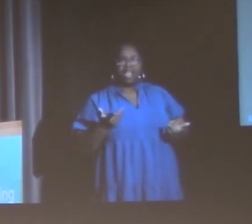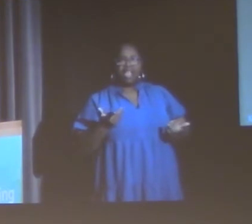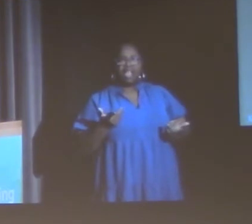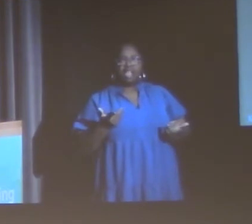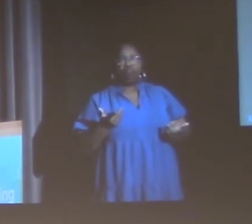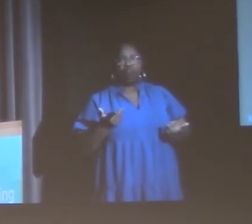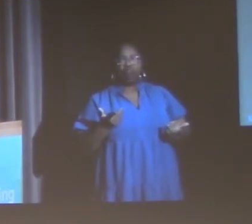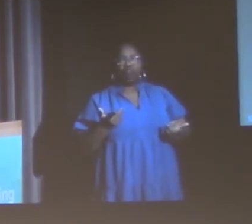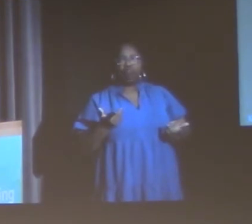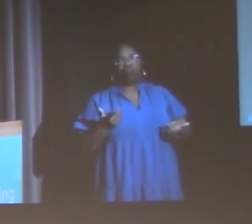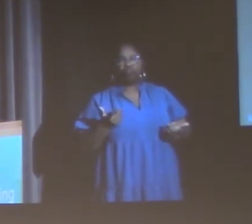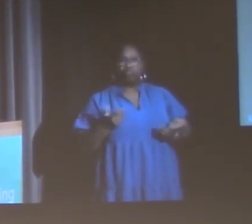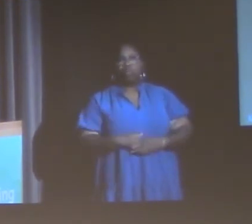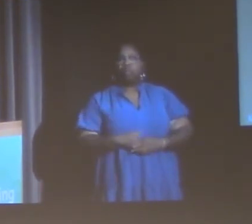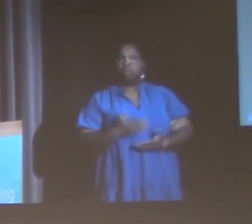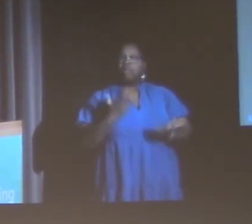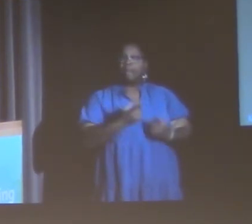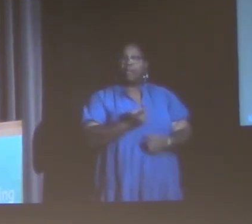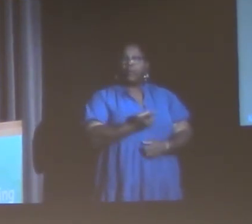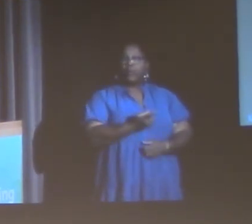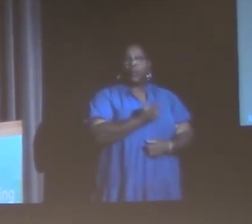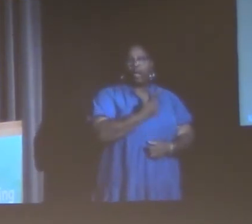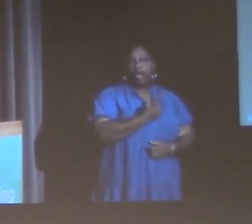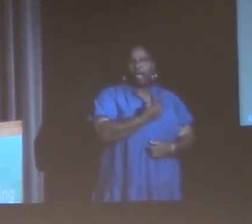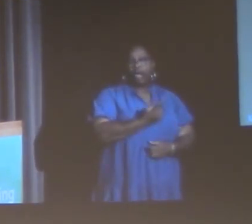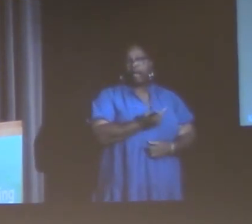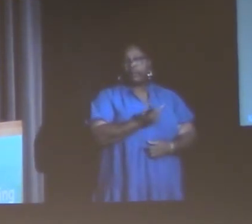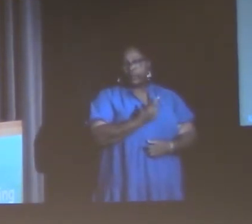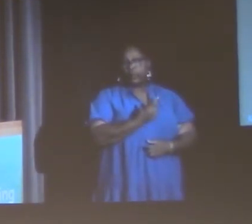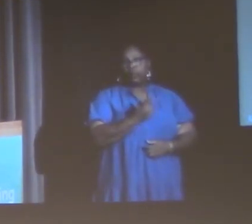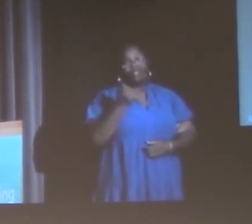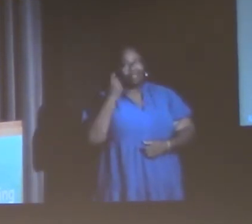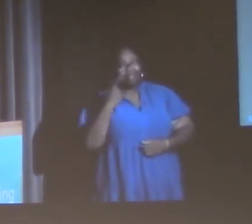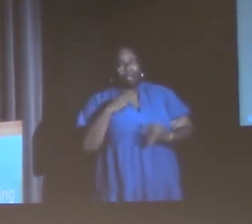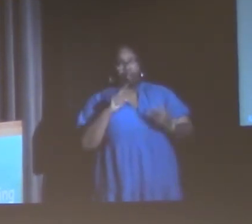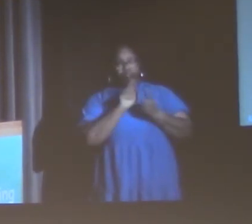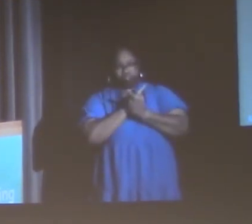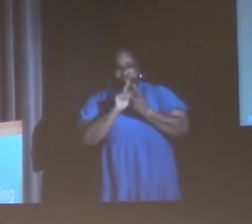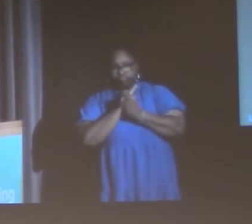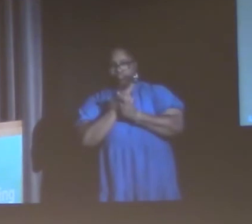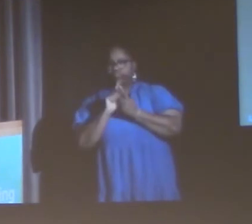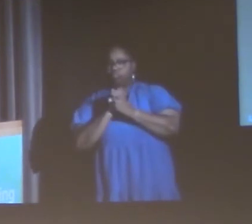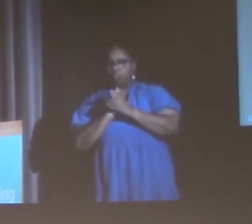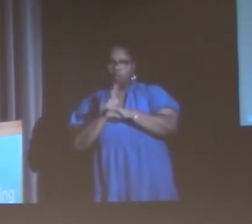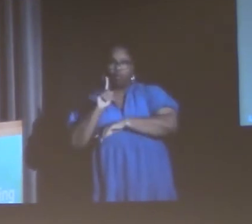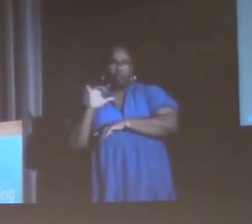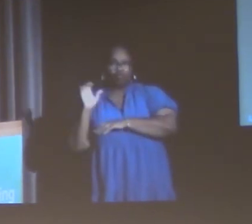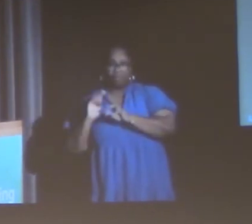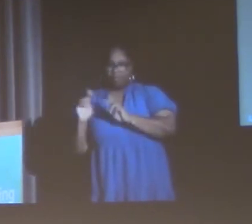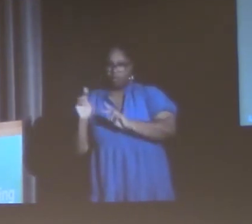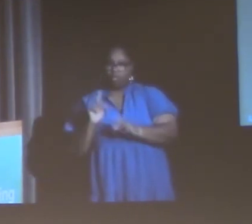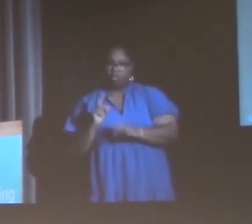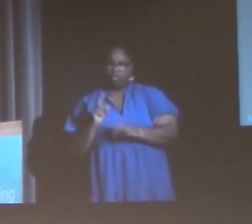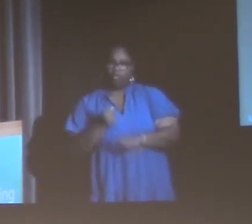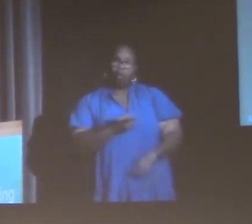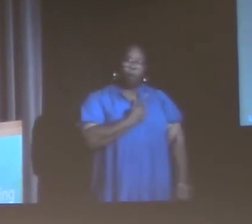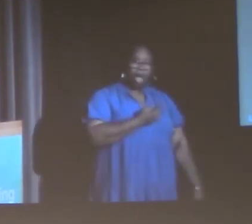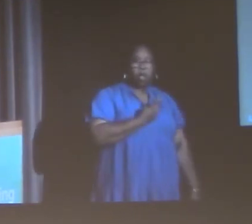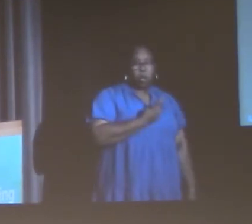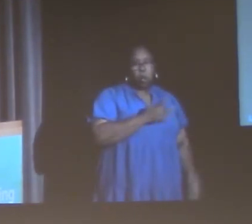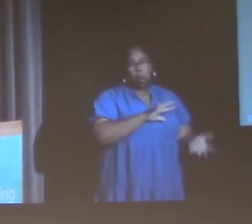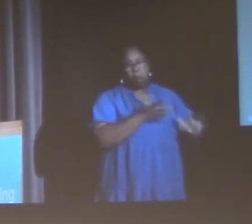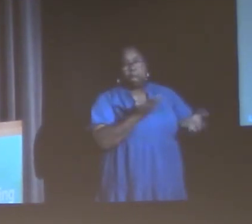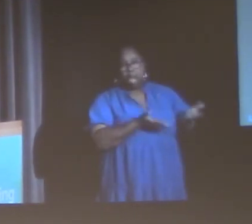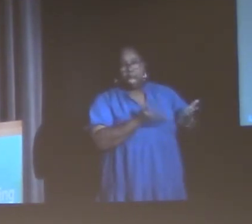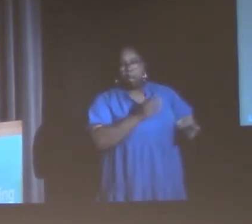maybe like with one or two over 100 people that I met, but I didn't feel that they didn't have their power.